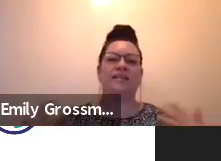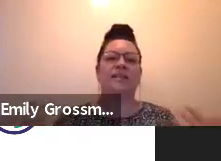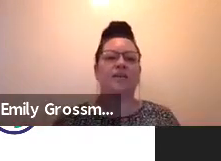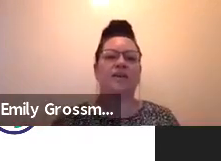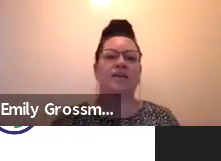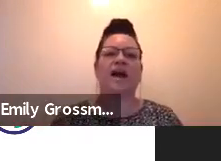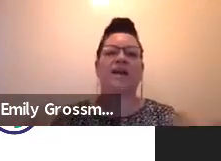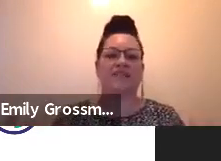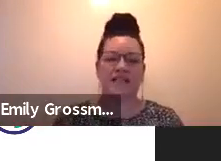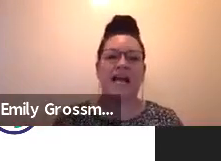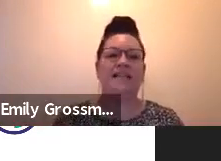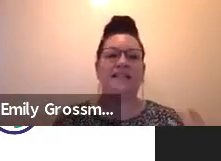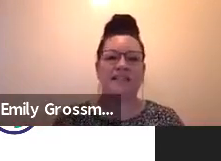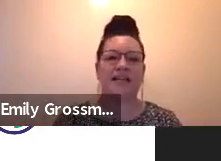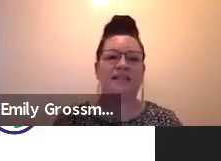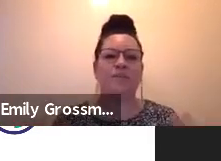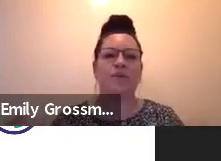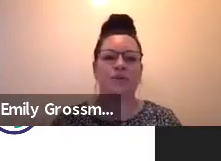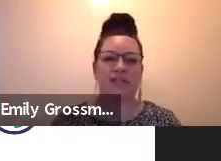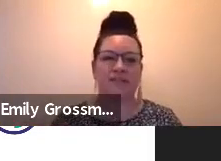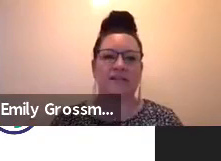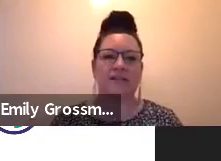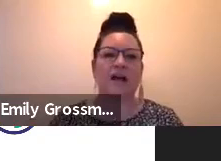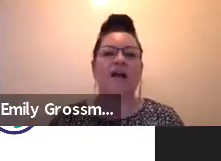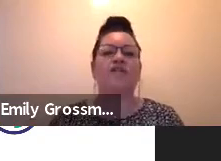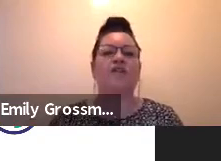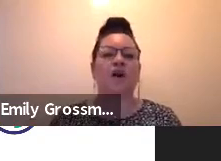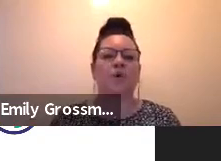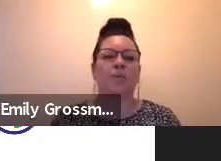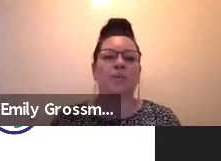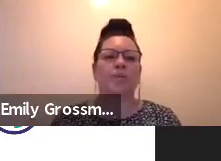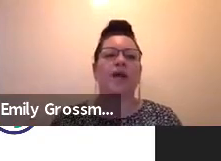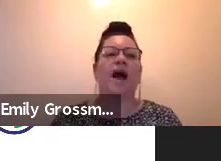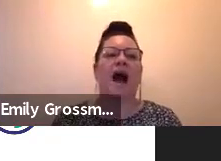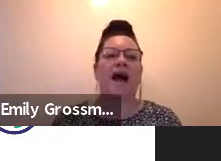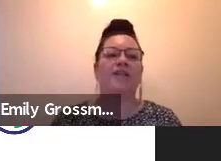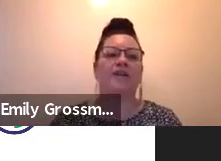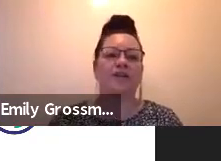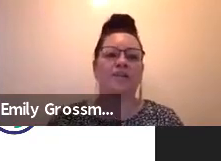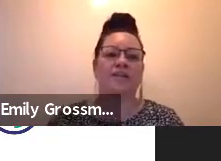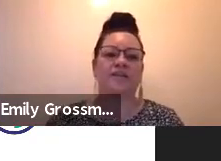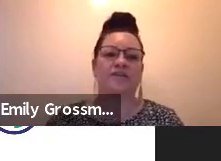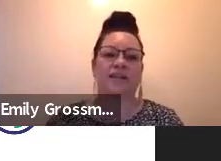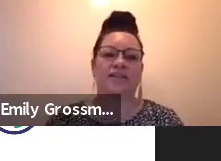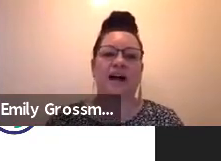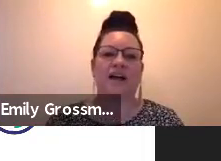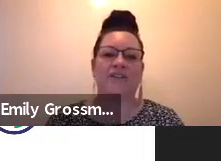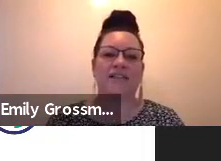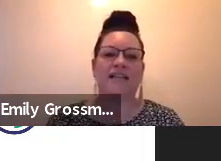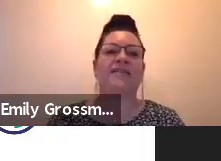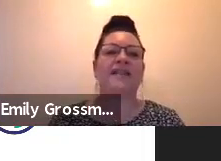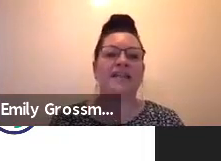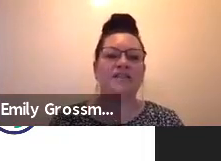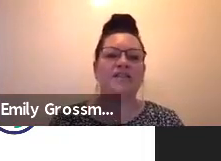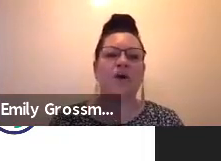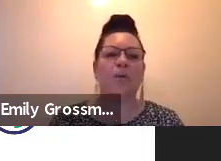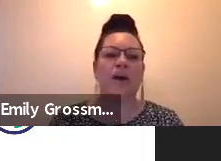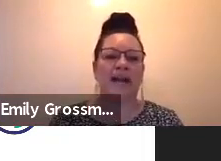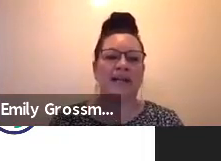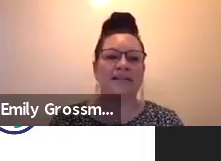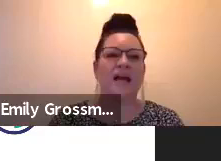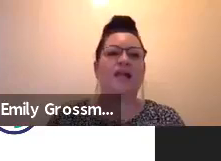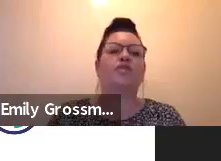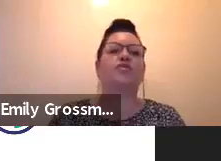I was dealing with a lot of intense emotions. So I learned about distress tolerance, and these